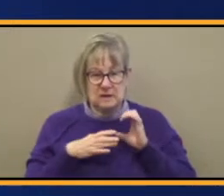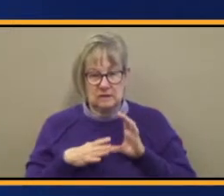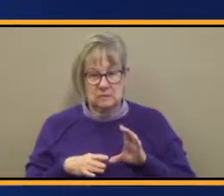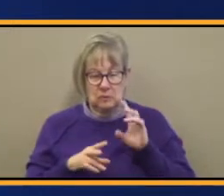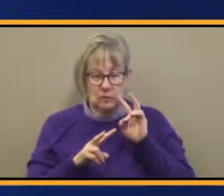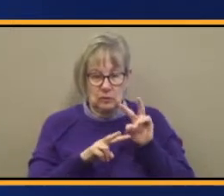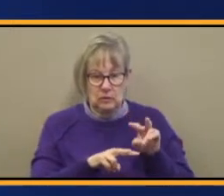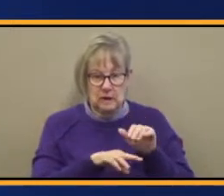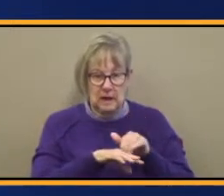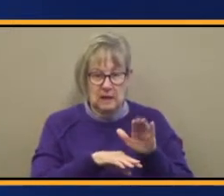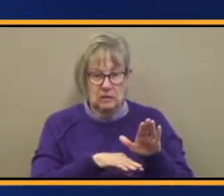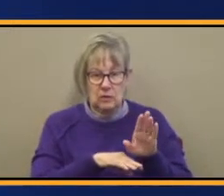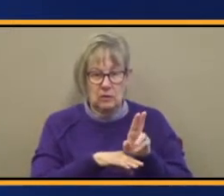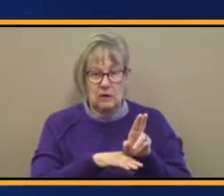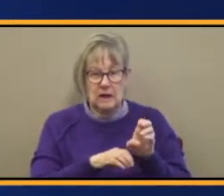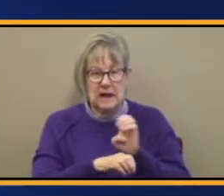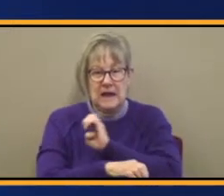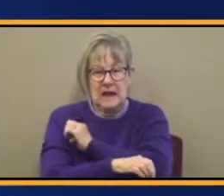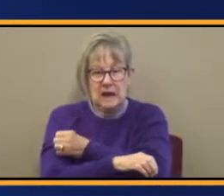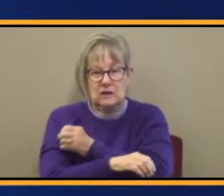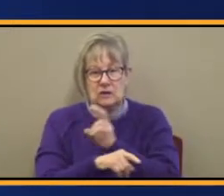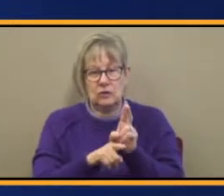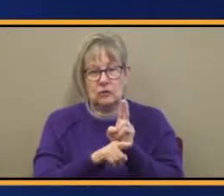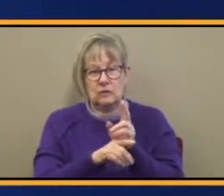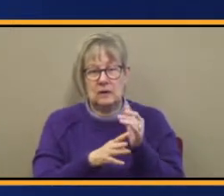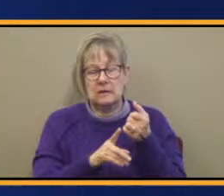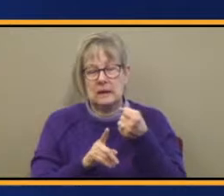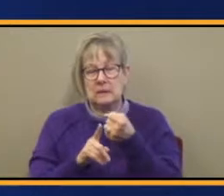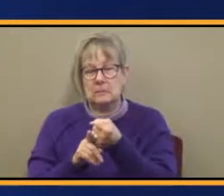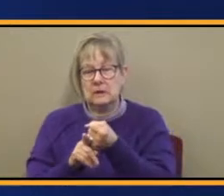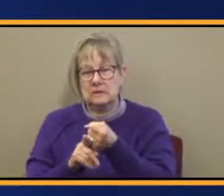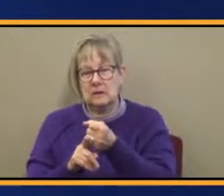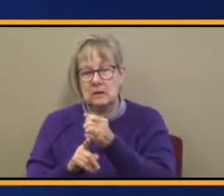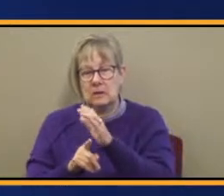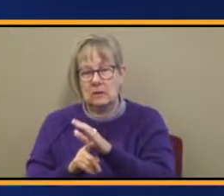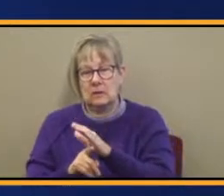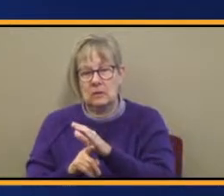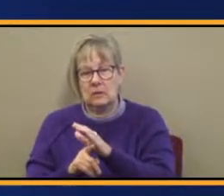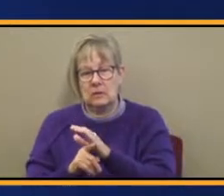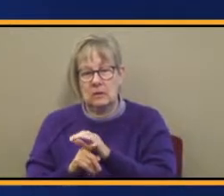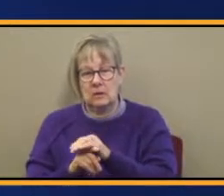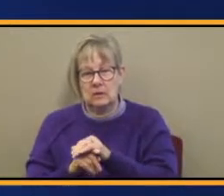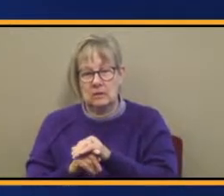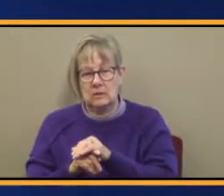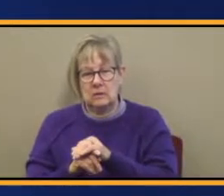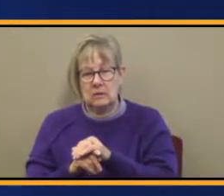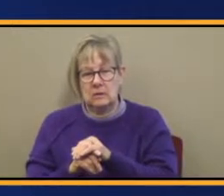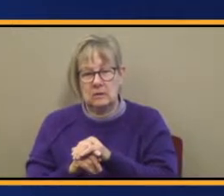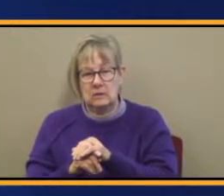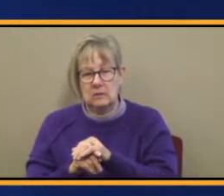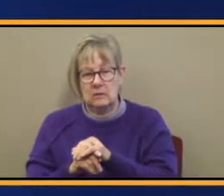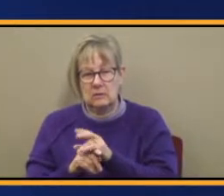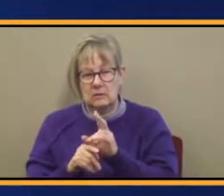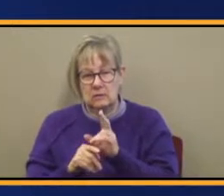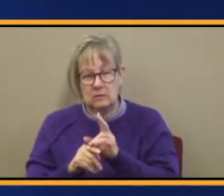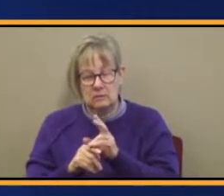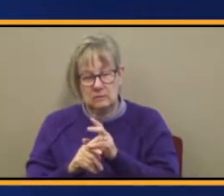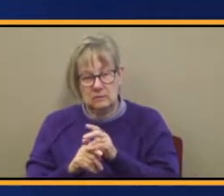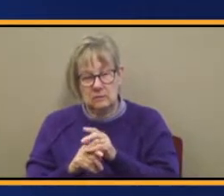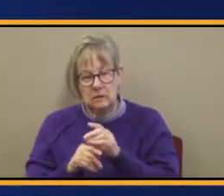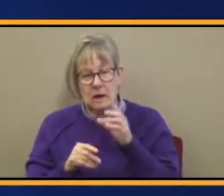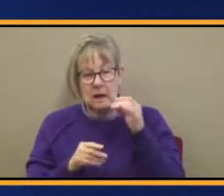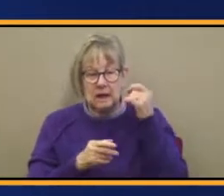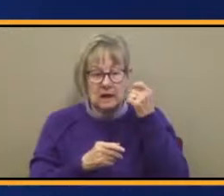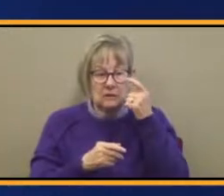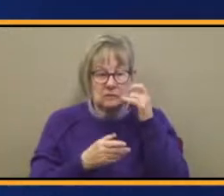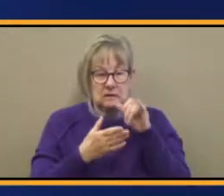energy use and how that impacted their reducing their bill. No, and I understand that, and I think mm-hmm. it's going to be really hard to gauge